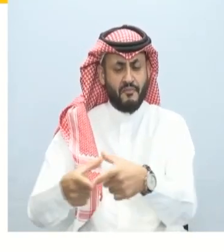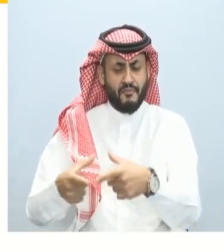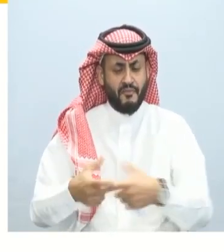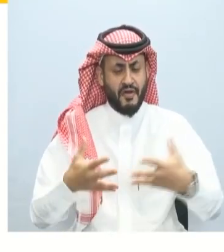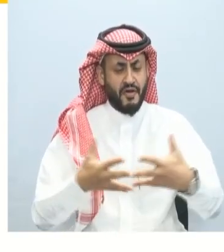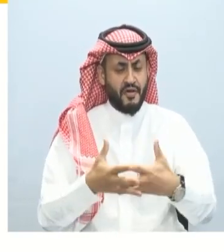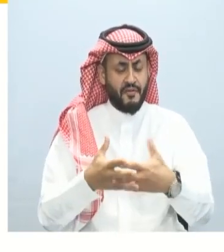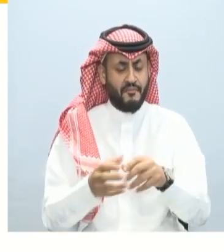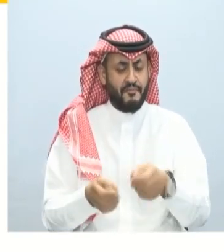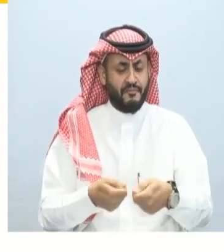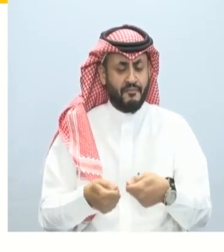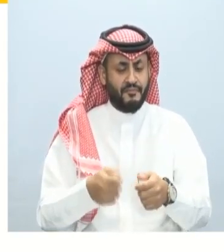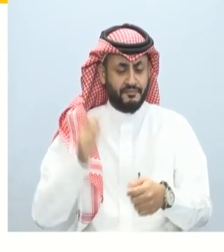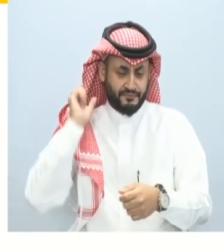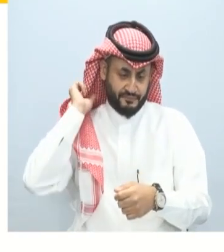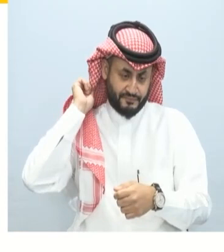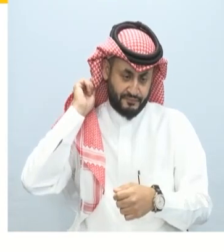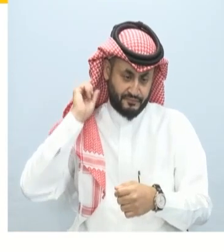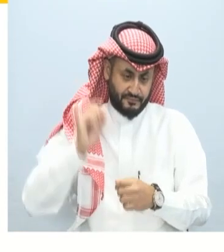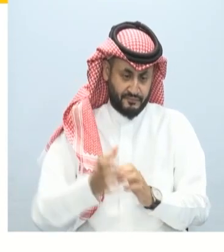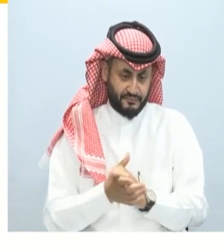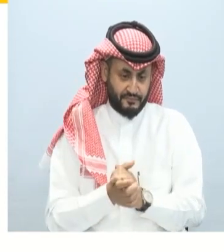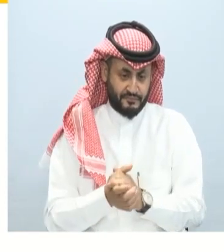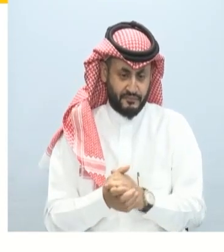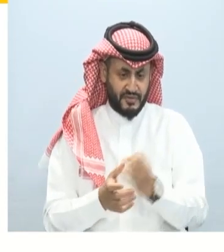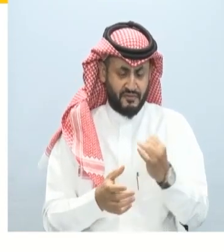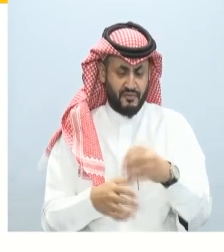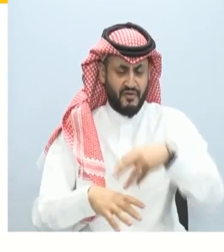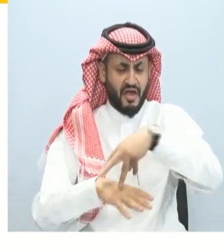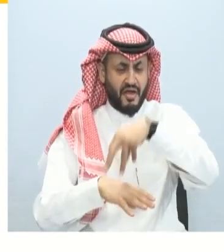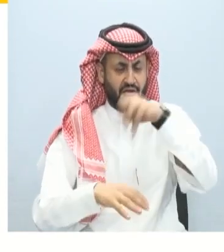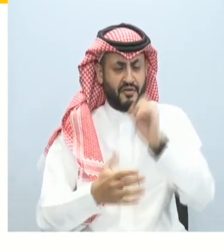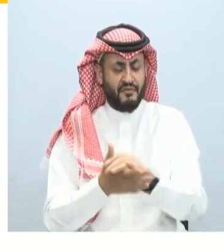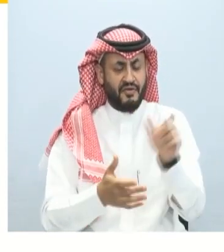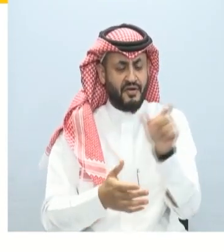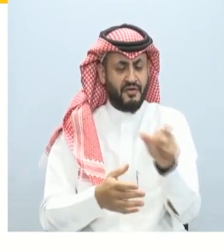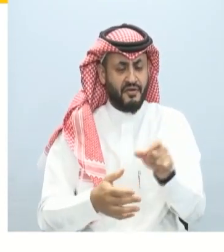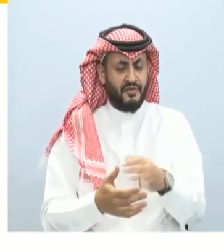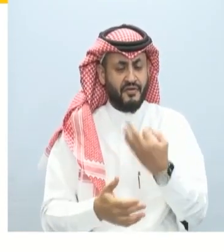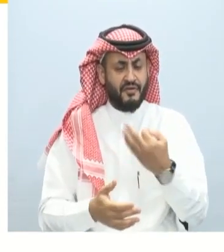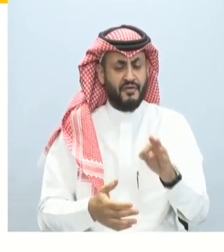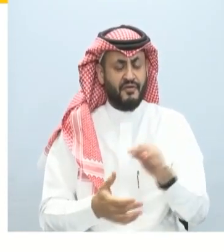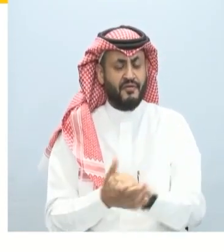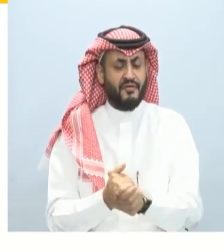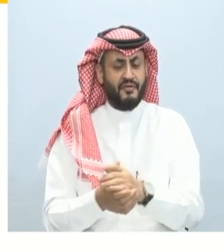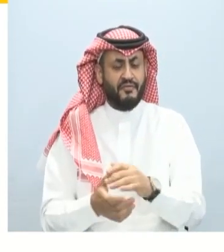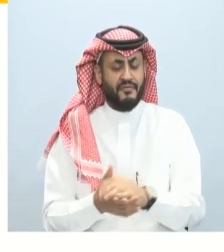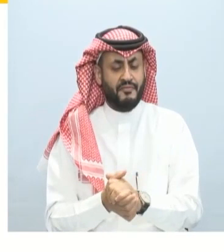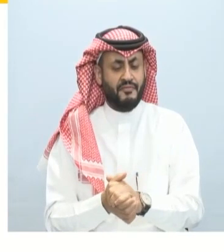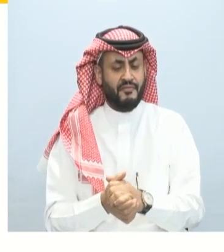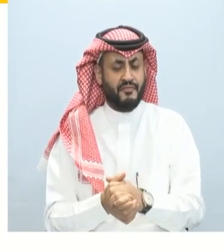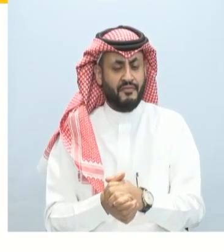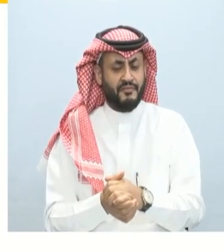together. Now we have here, there are a few in Spain and Italy and blank in France and